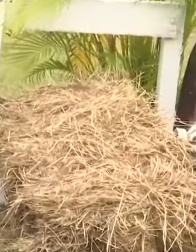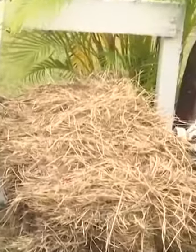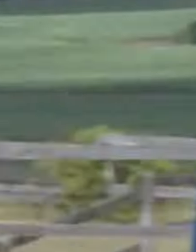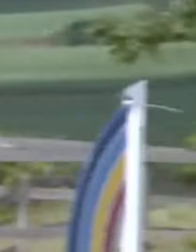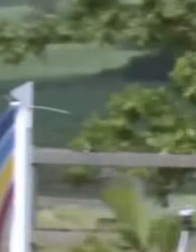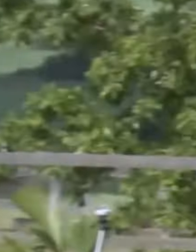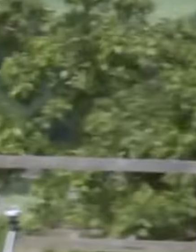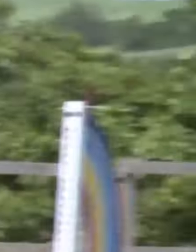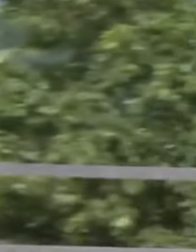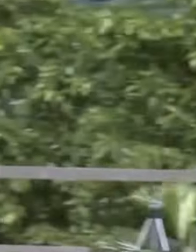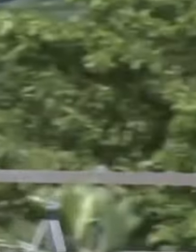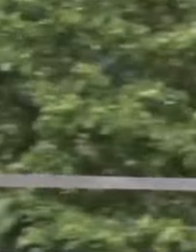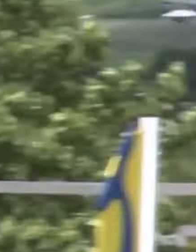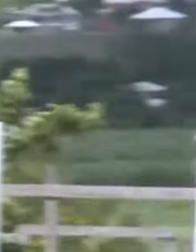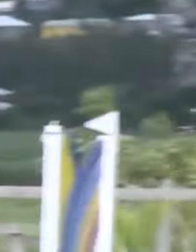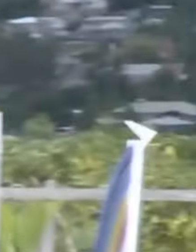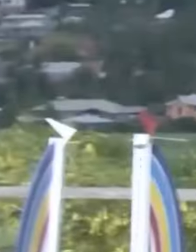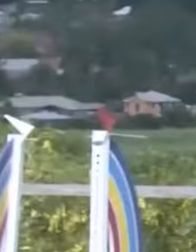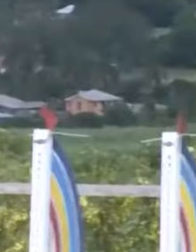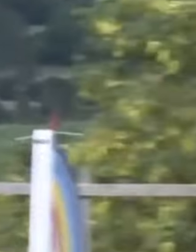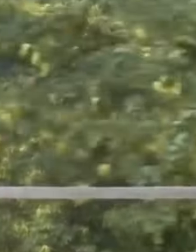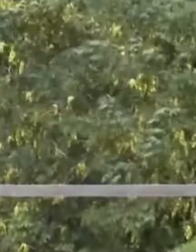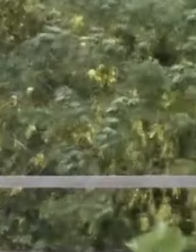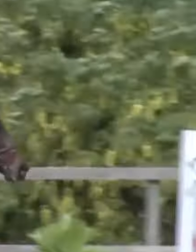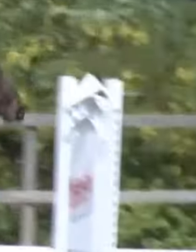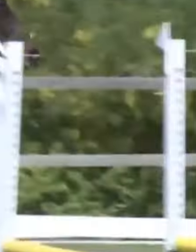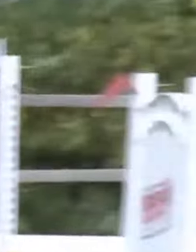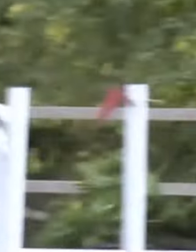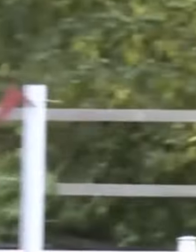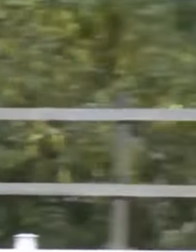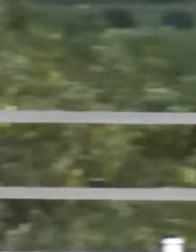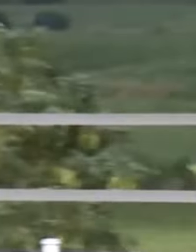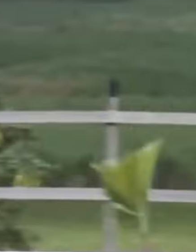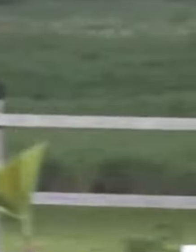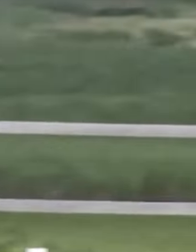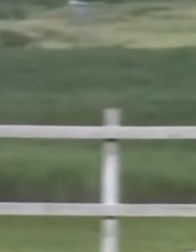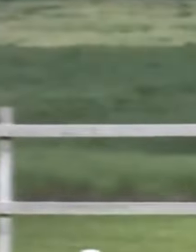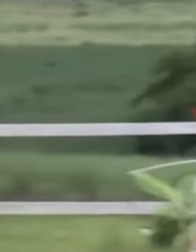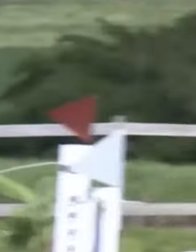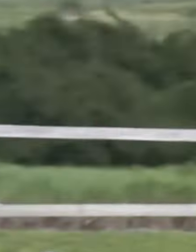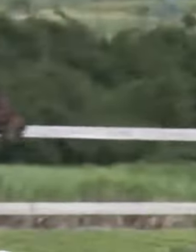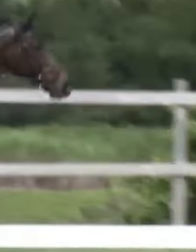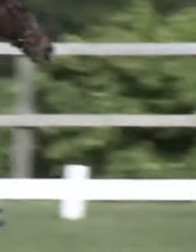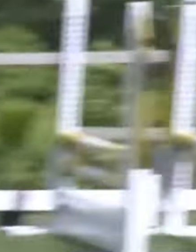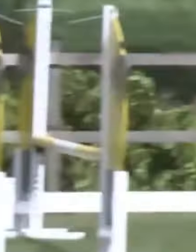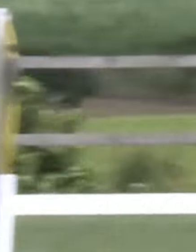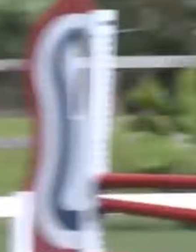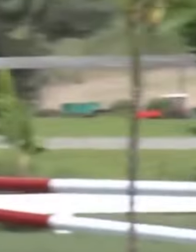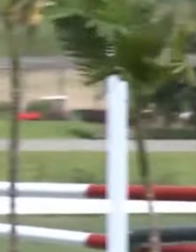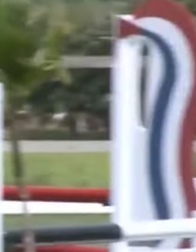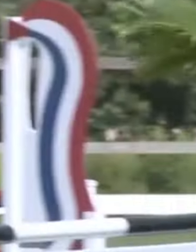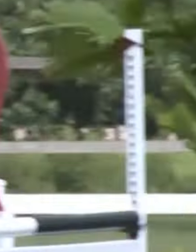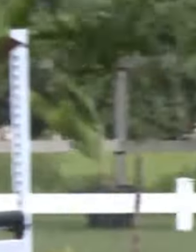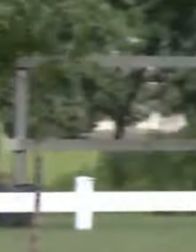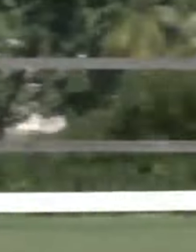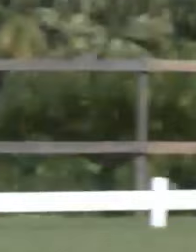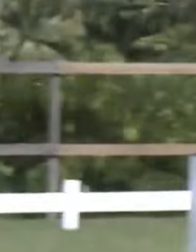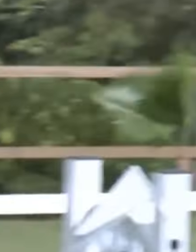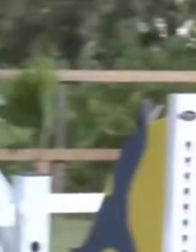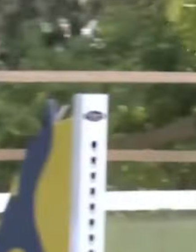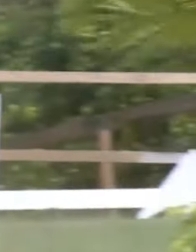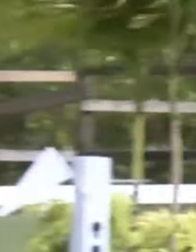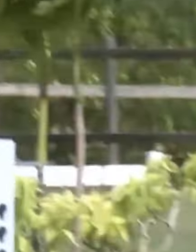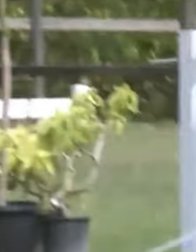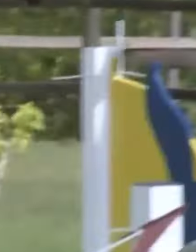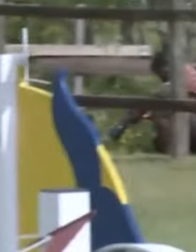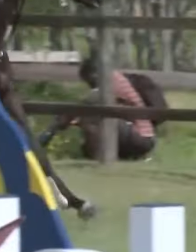as well. This gives us a much broader base. If we can get the children involved and excited, they can start to sink their teeth into it from young.